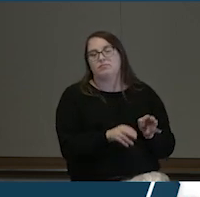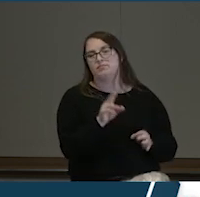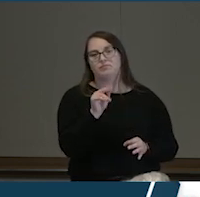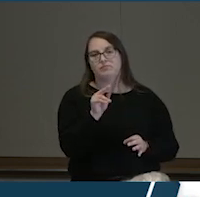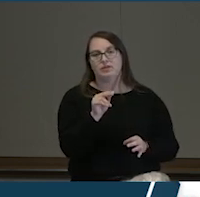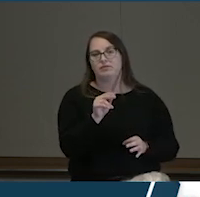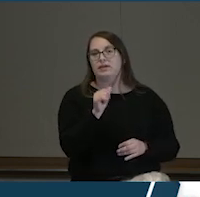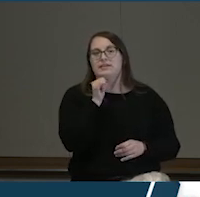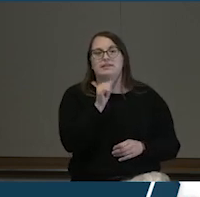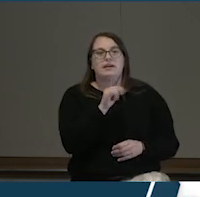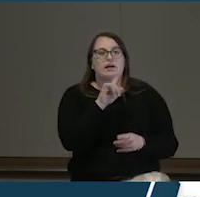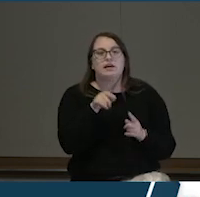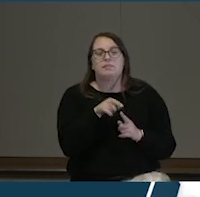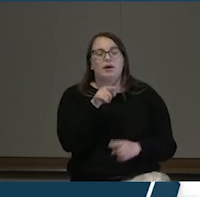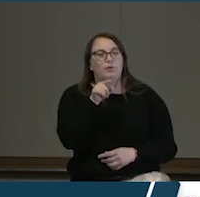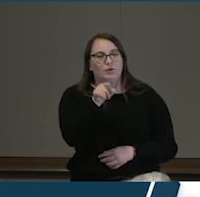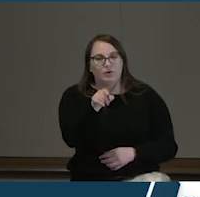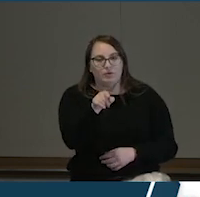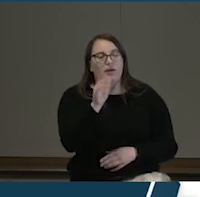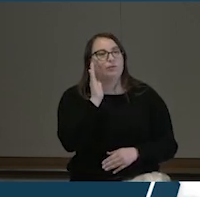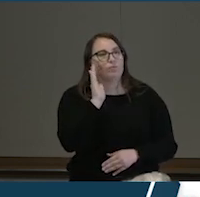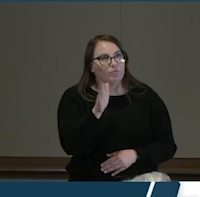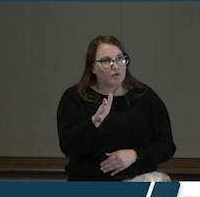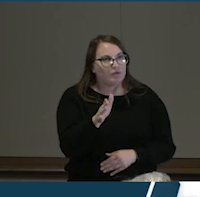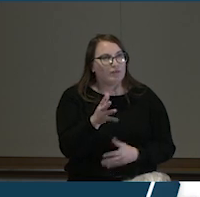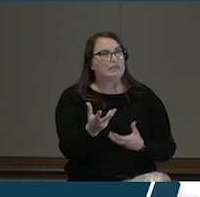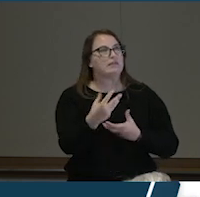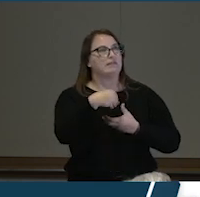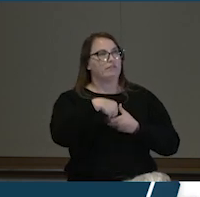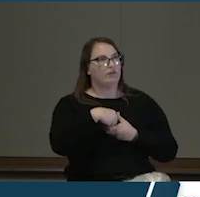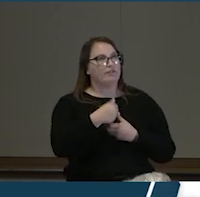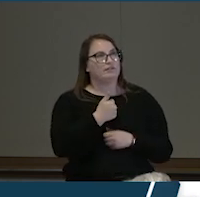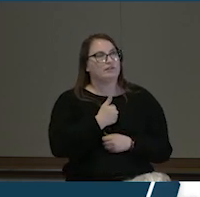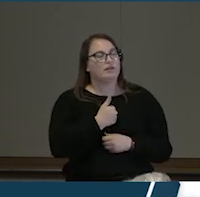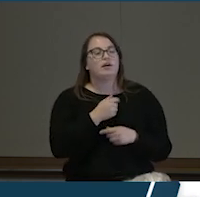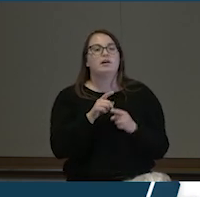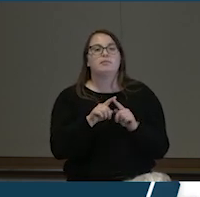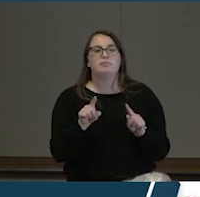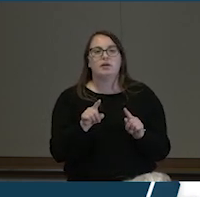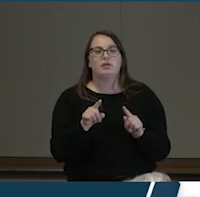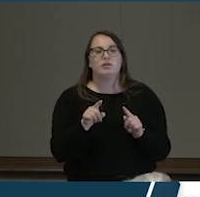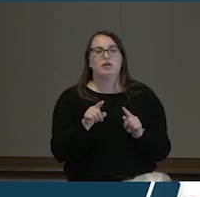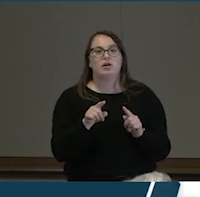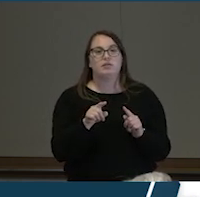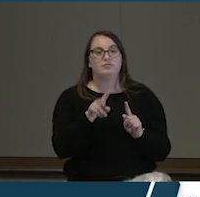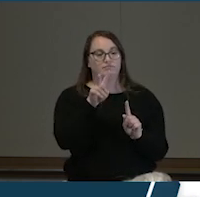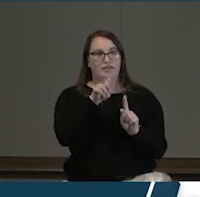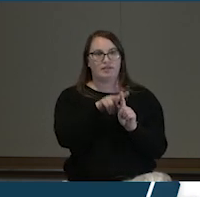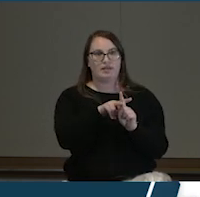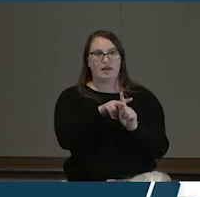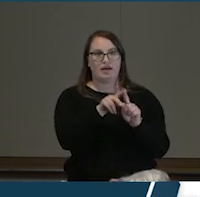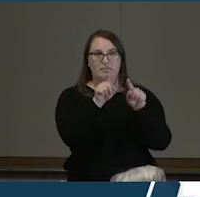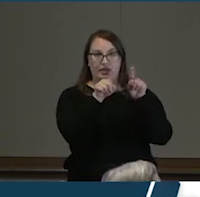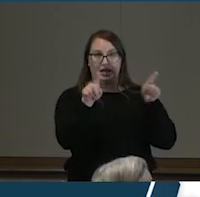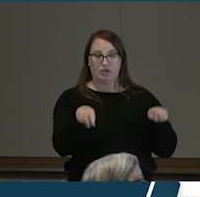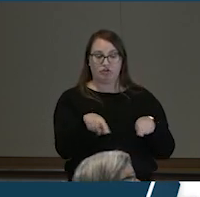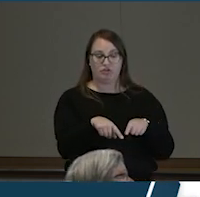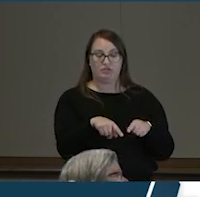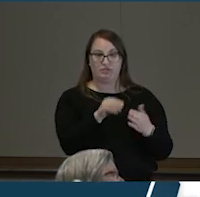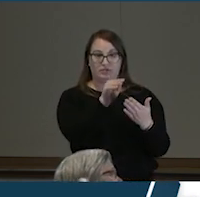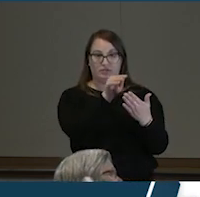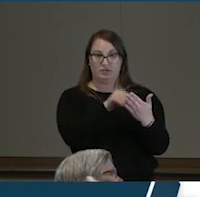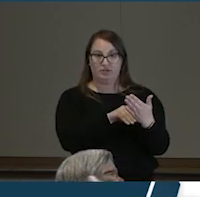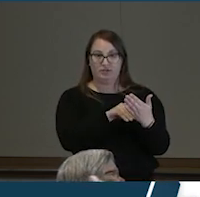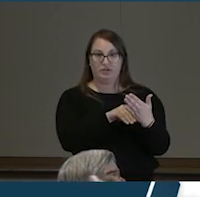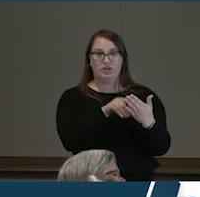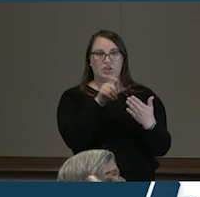you. It is going to be about you, but on the application you need to put, because what you're going to learn is how to change